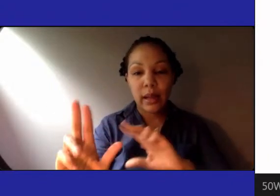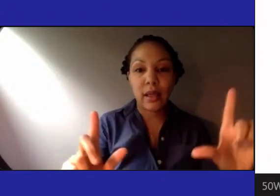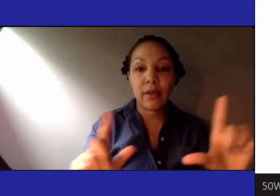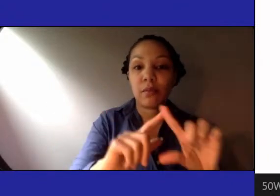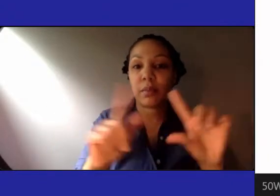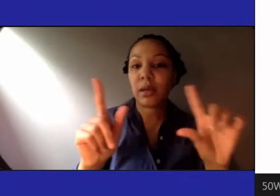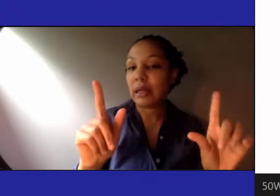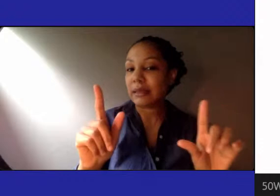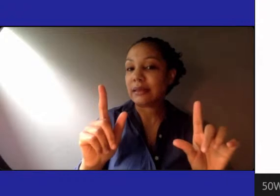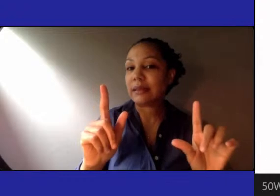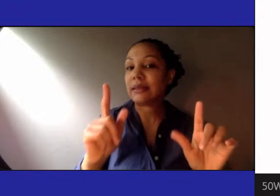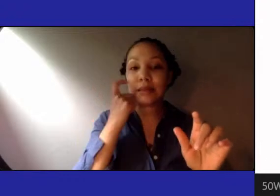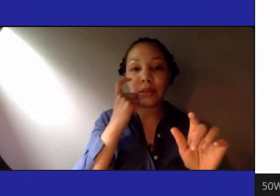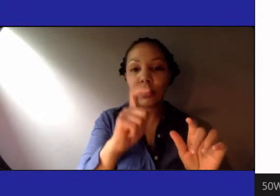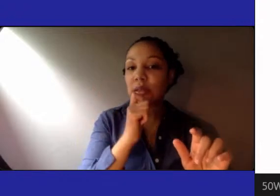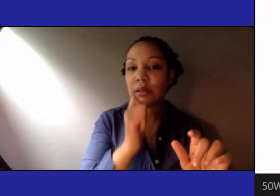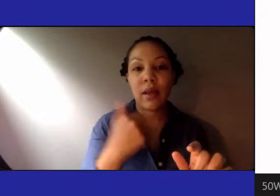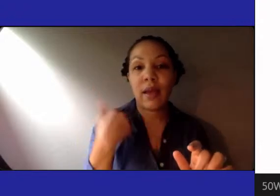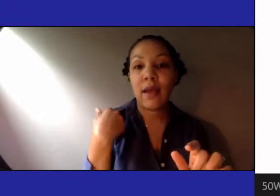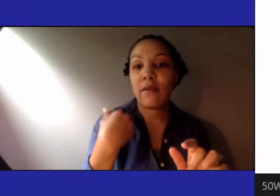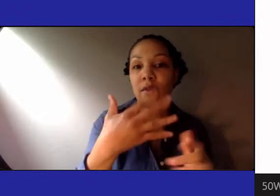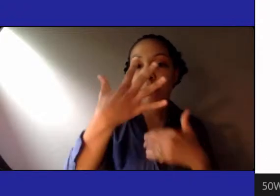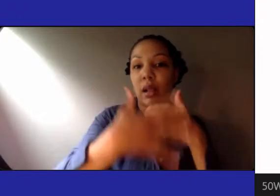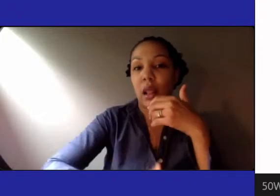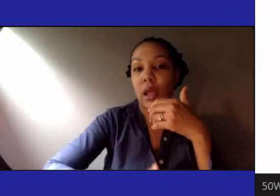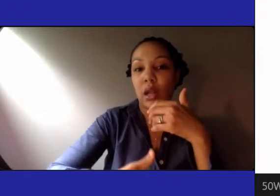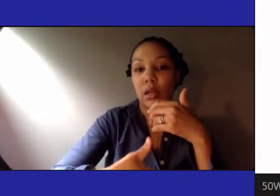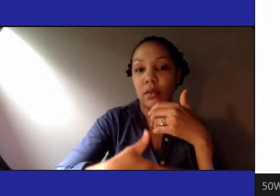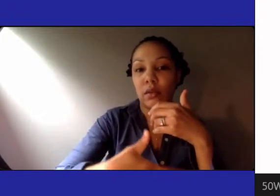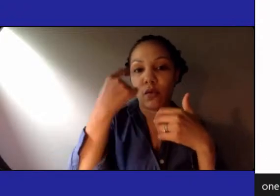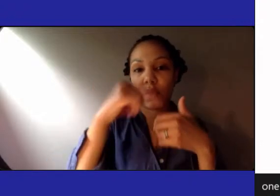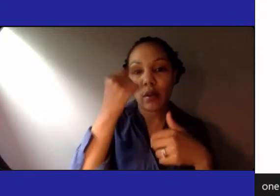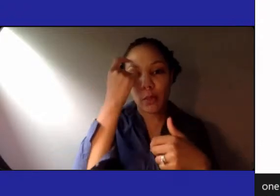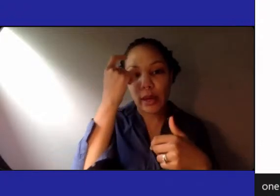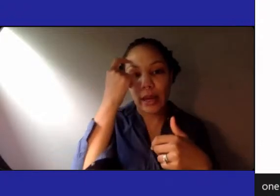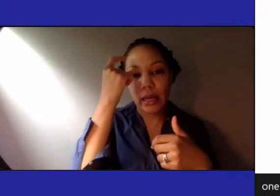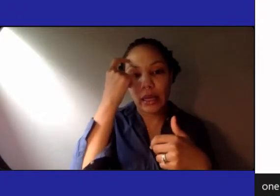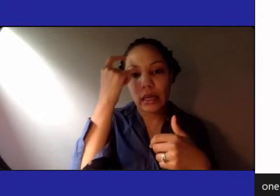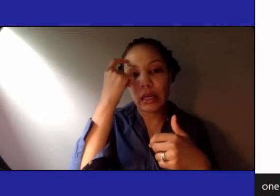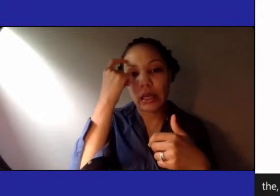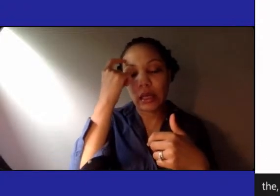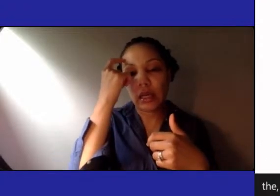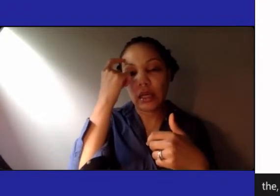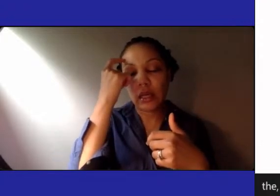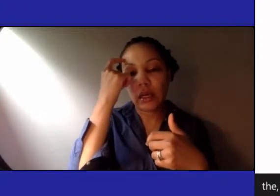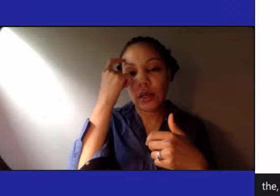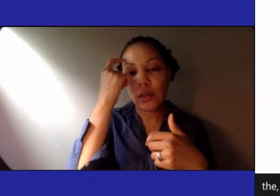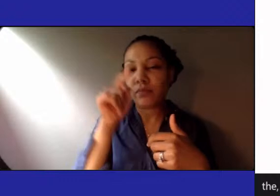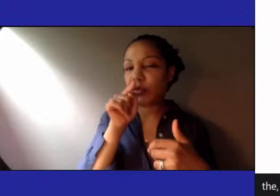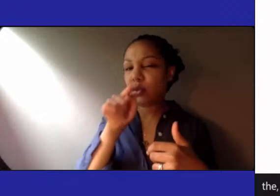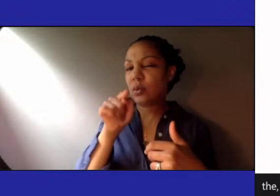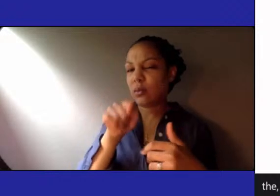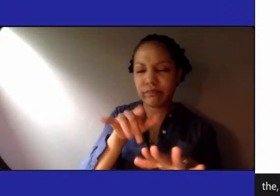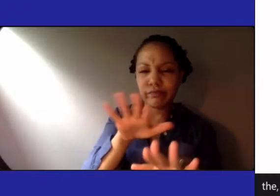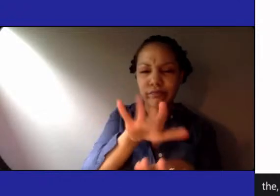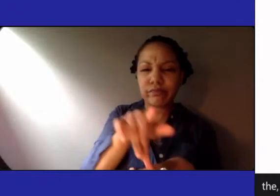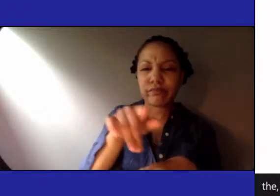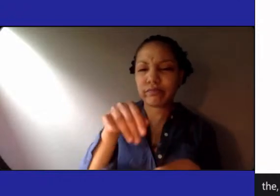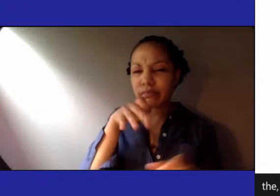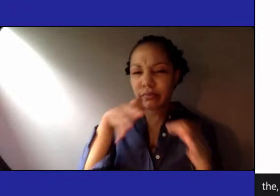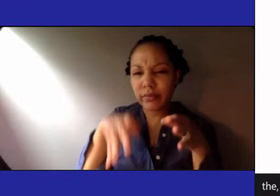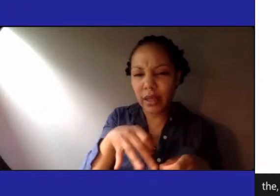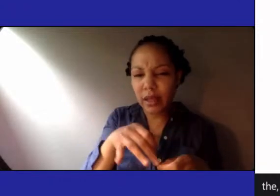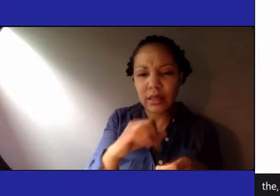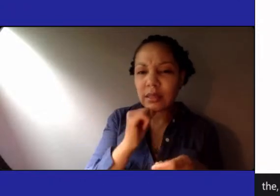as you pointed out, the clot right here. right, okay, it's nothing there. Is that